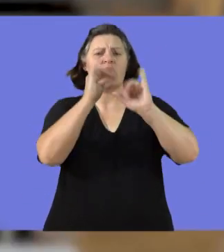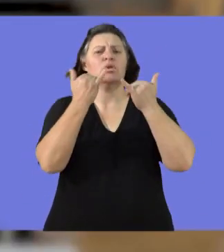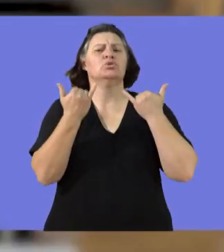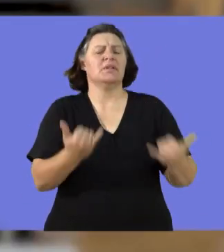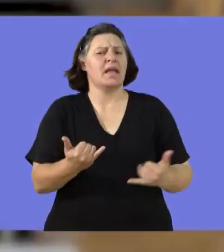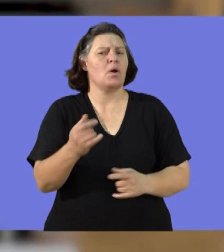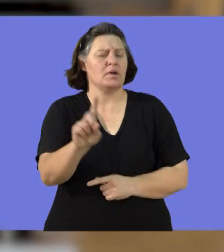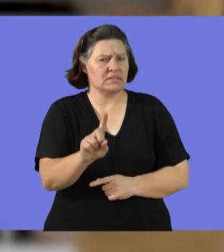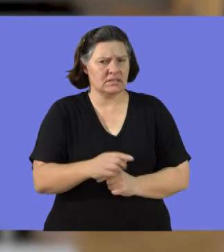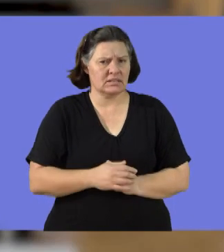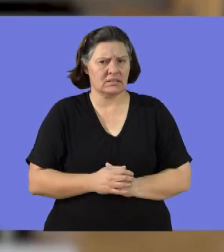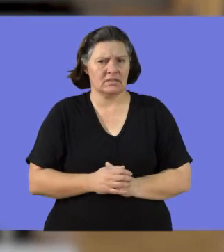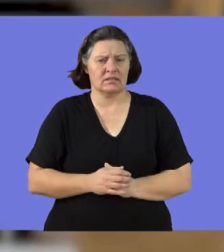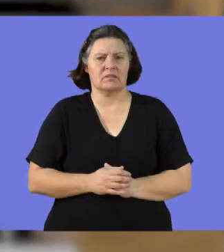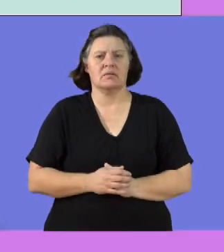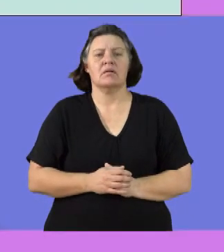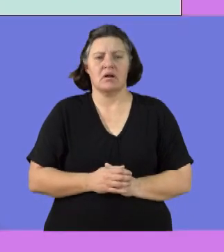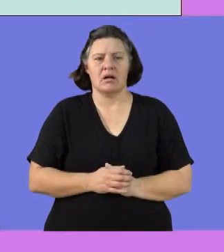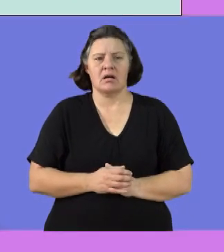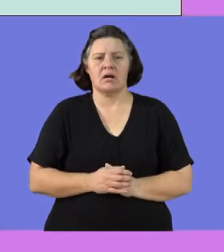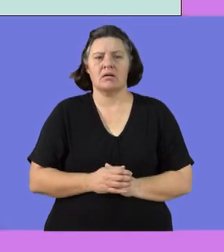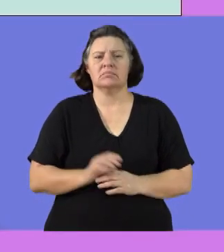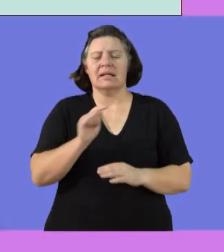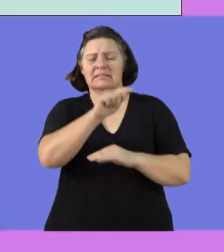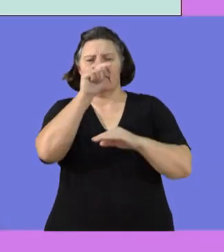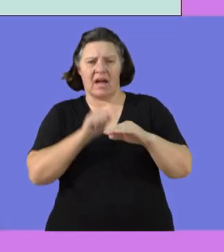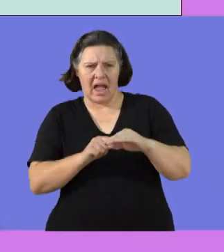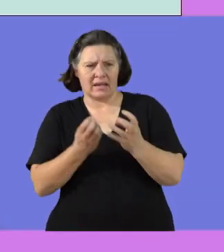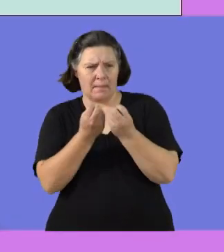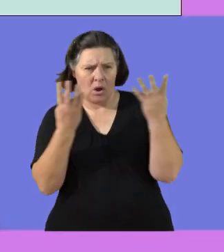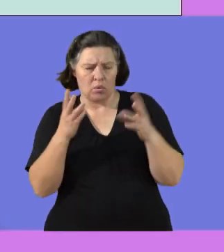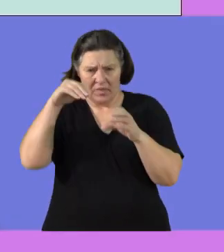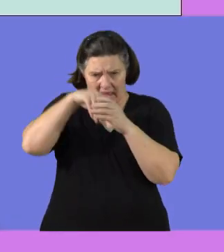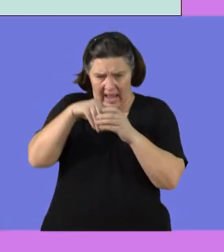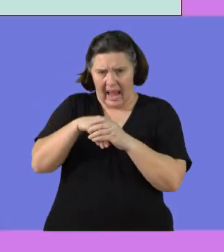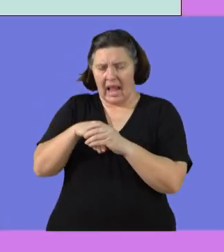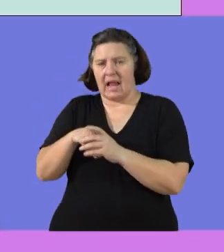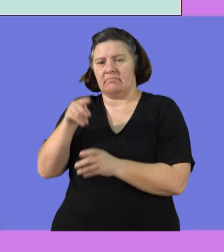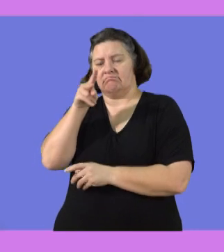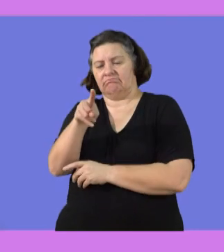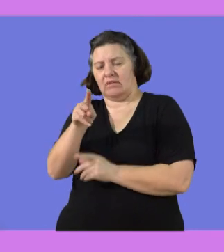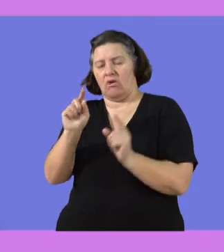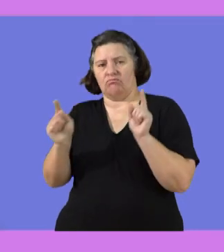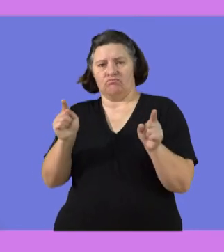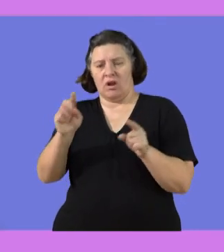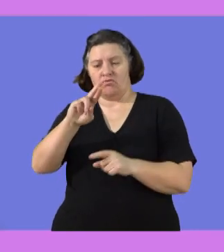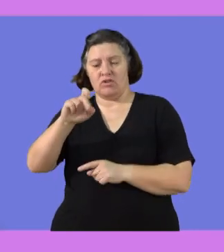Our focus today will be on dividing an amount in the given ratio. So